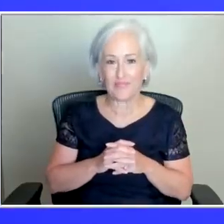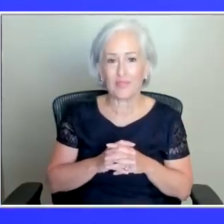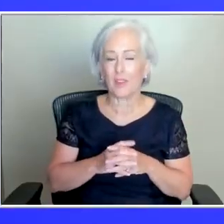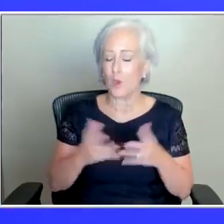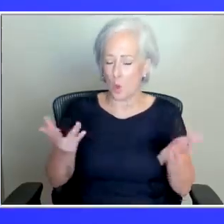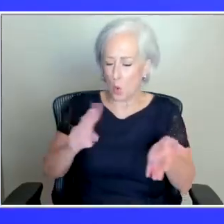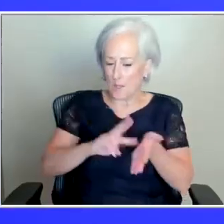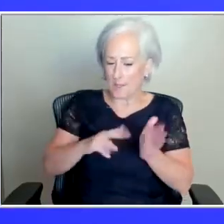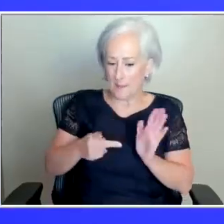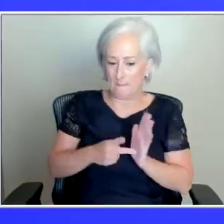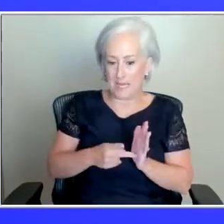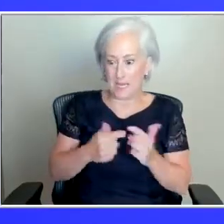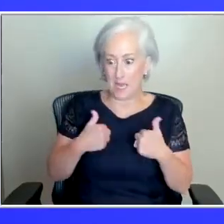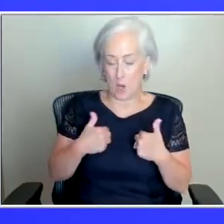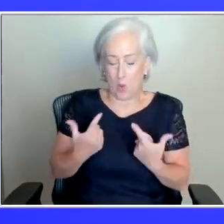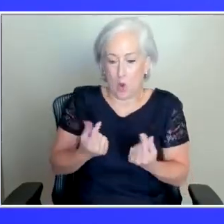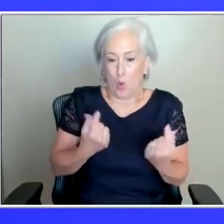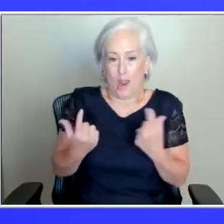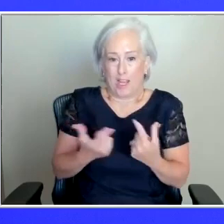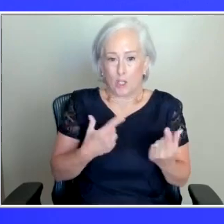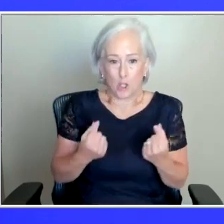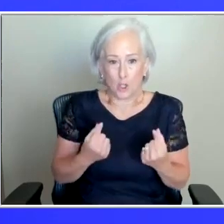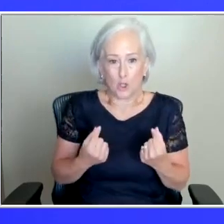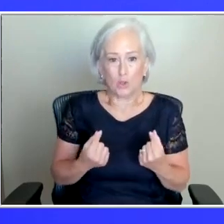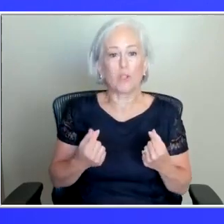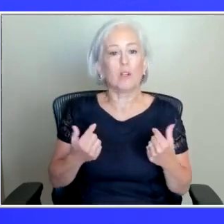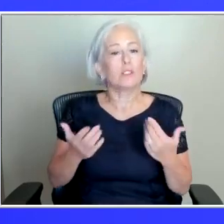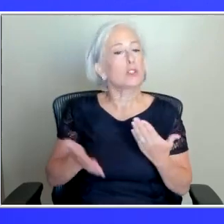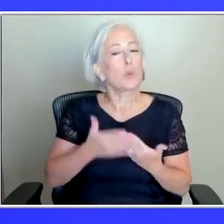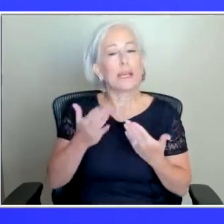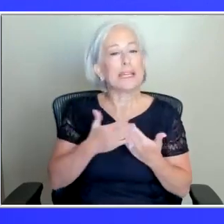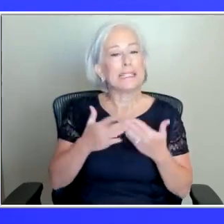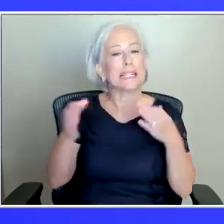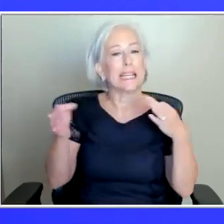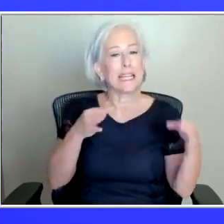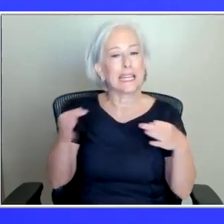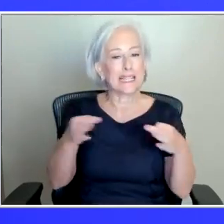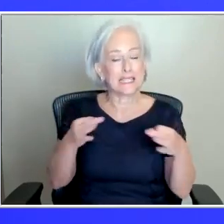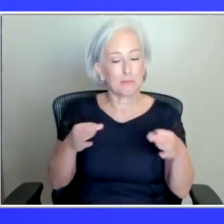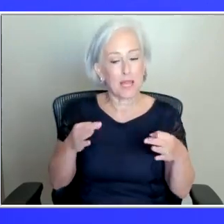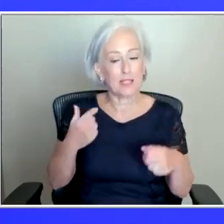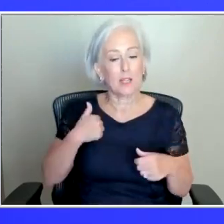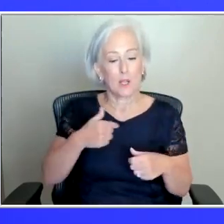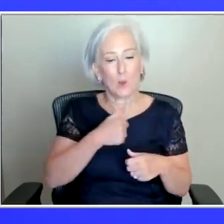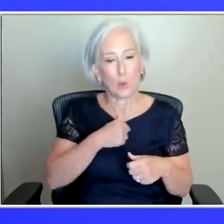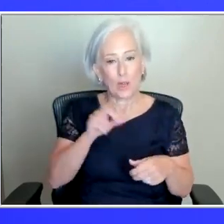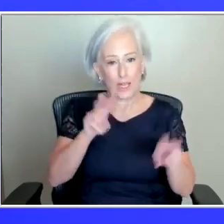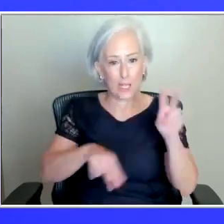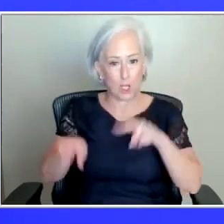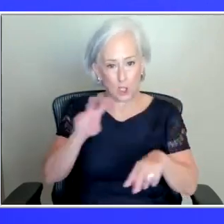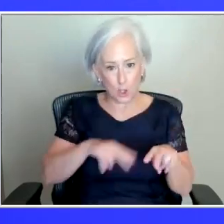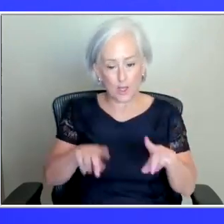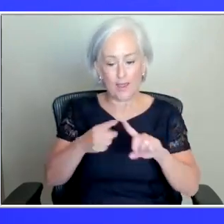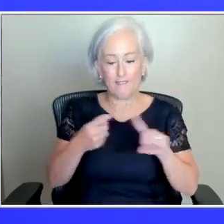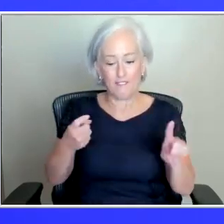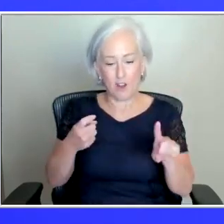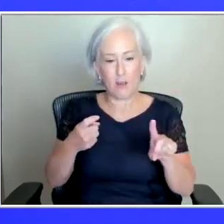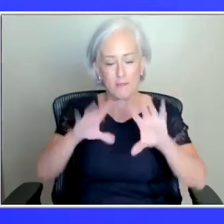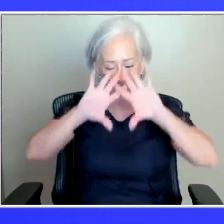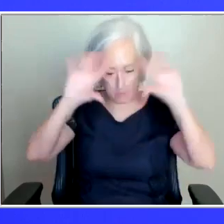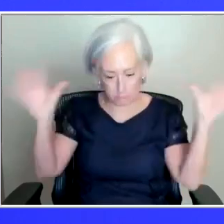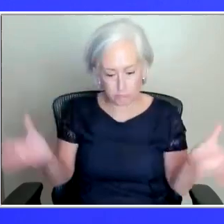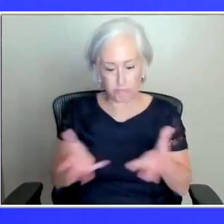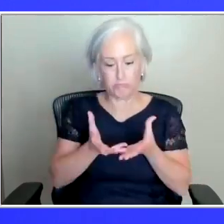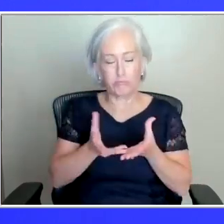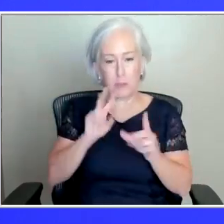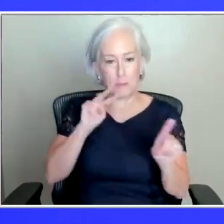we do? And so I'm able to very easily explain to them that we do take a look at you from a holistic perspective, and we're trying to help with your